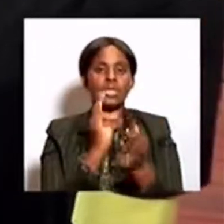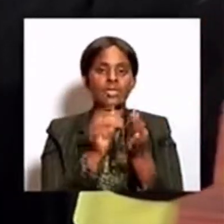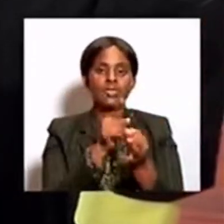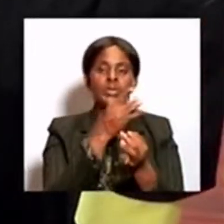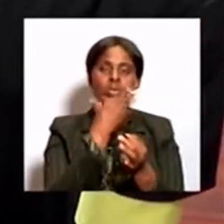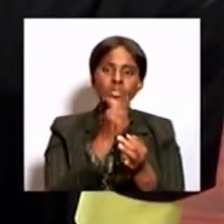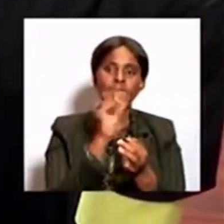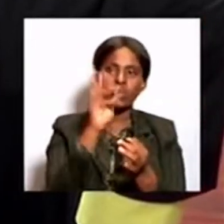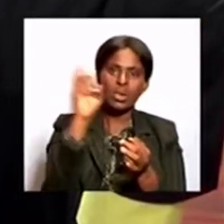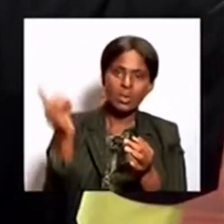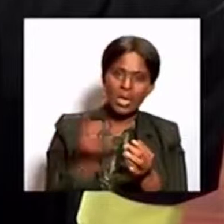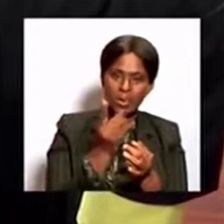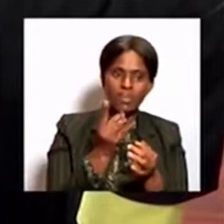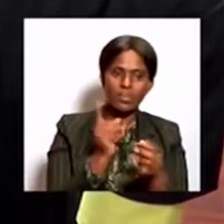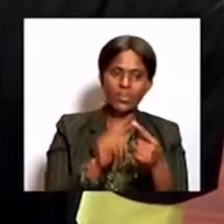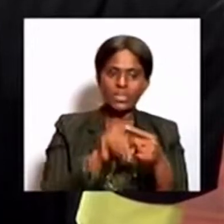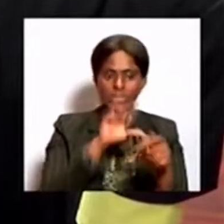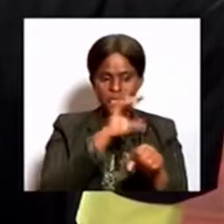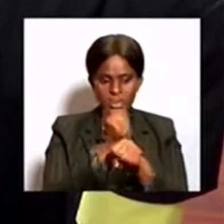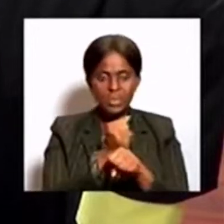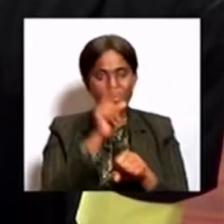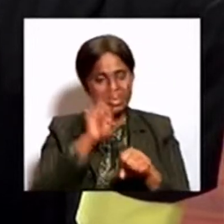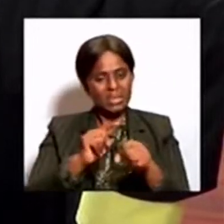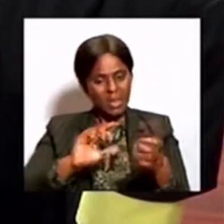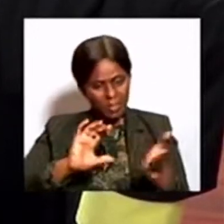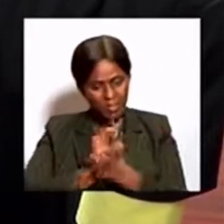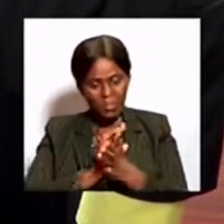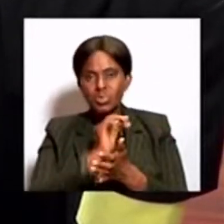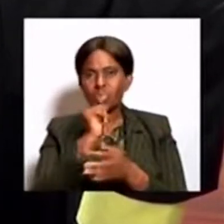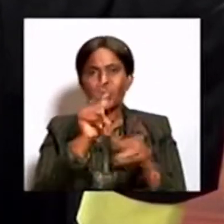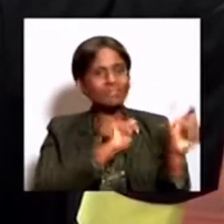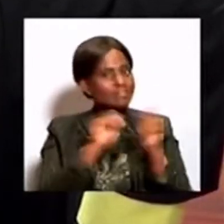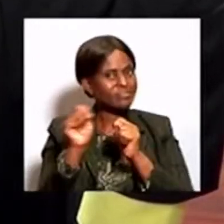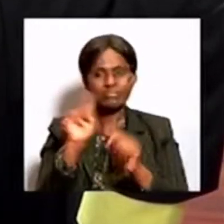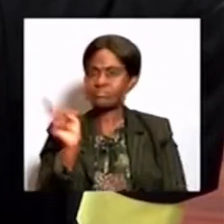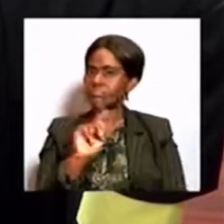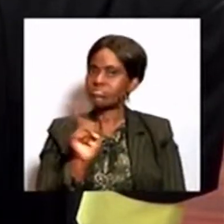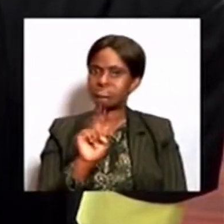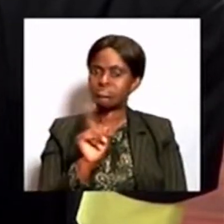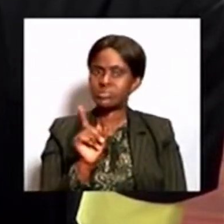commission will come, that the Chongwe needs complete, not even transferring them.